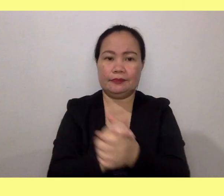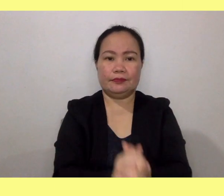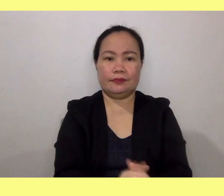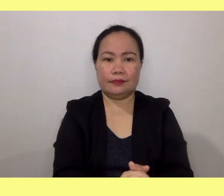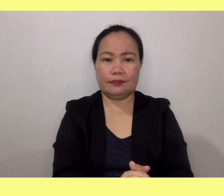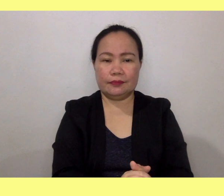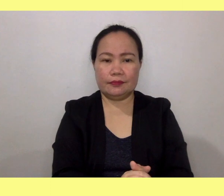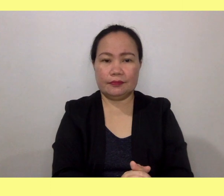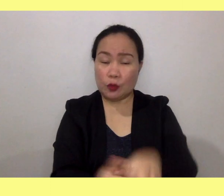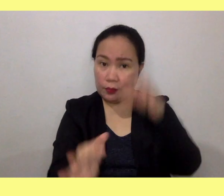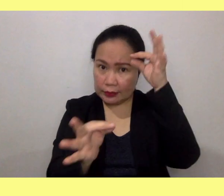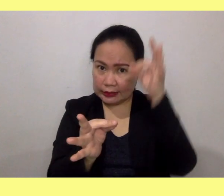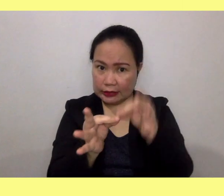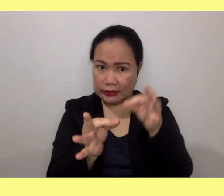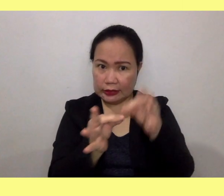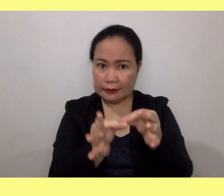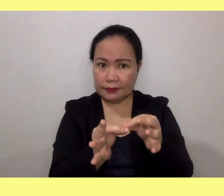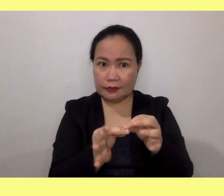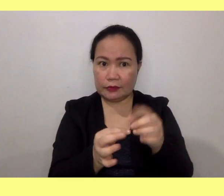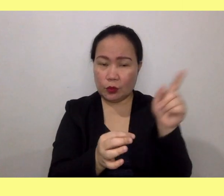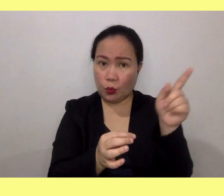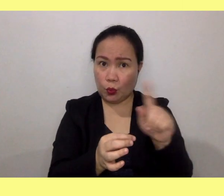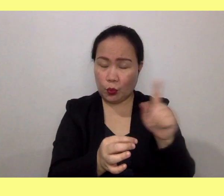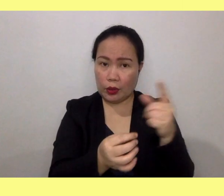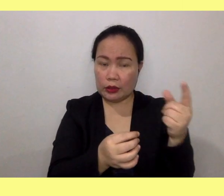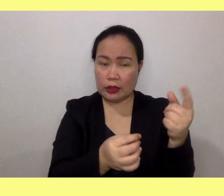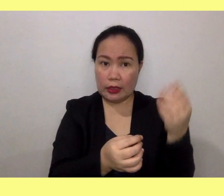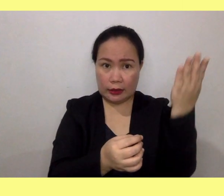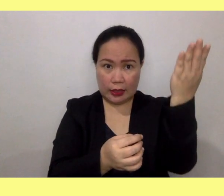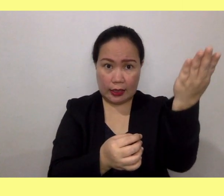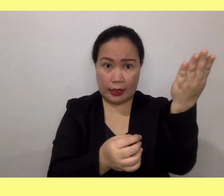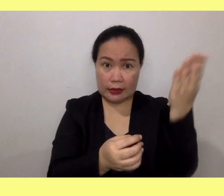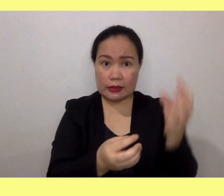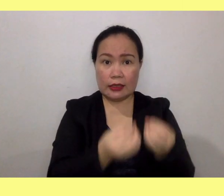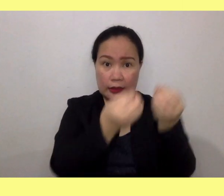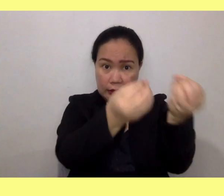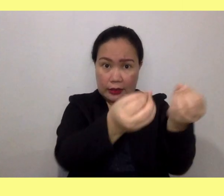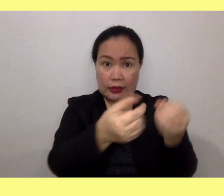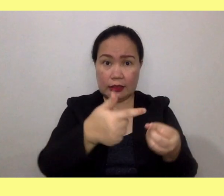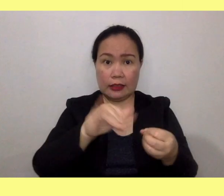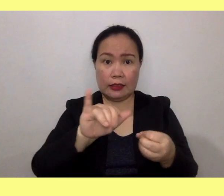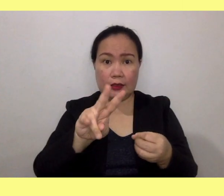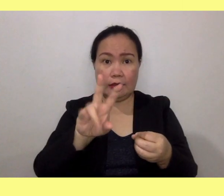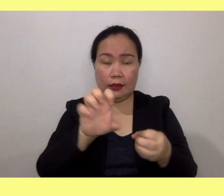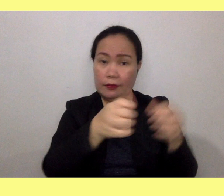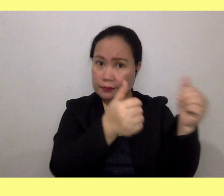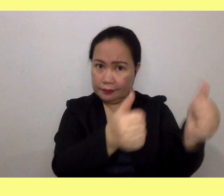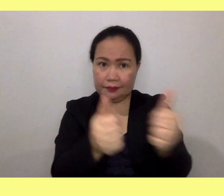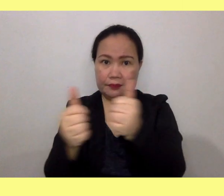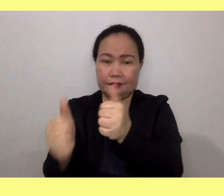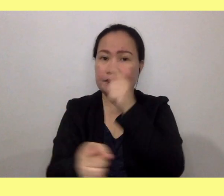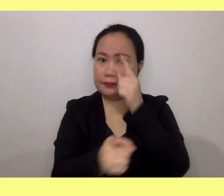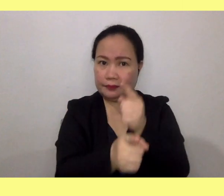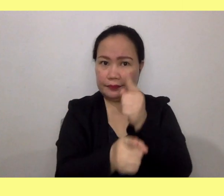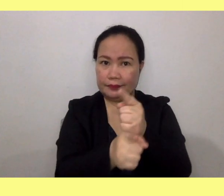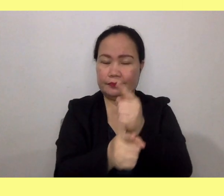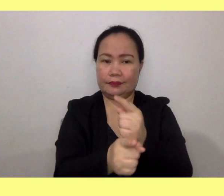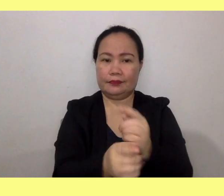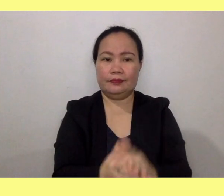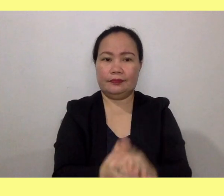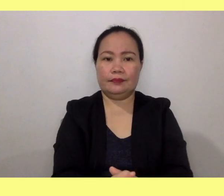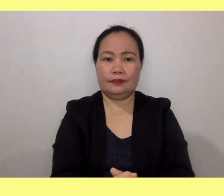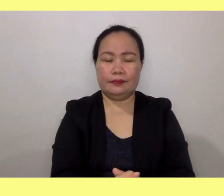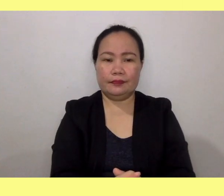gagamitin mo. So, dapat match sila. Kung ano yung nandito, yun din po rito. Okay? And the order must be correct.